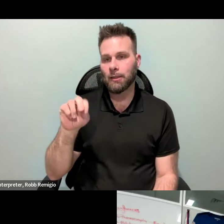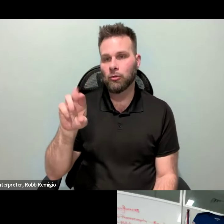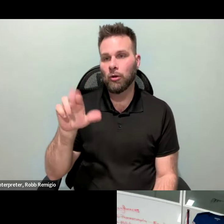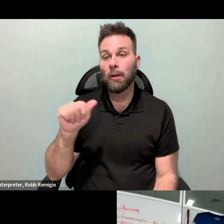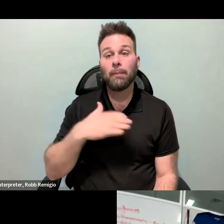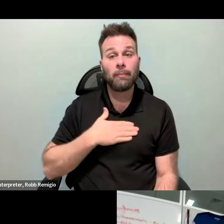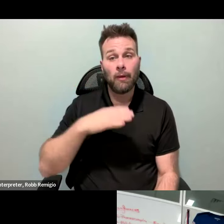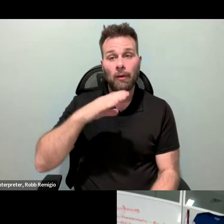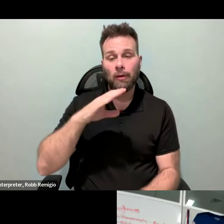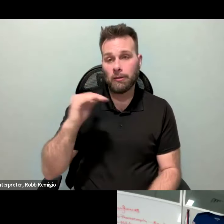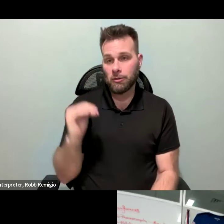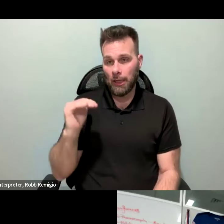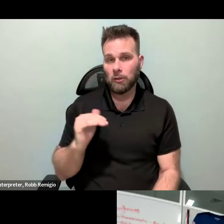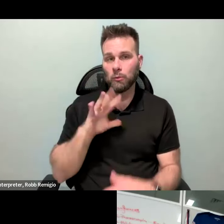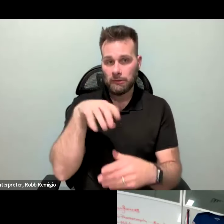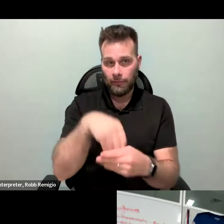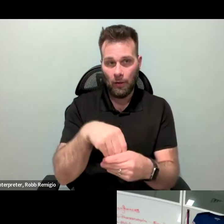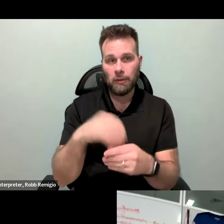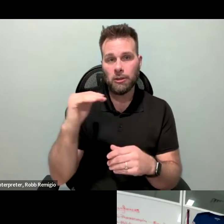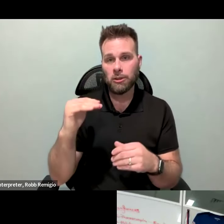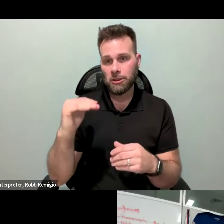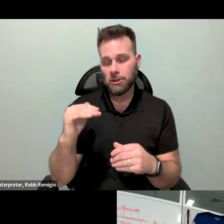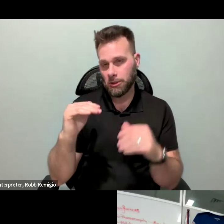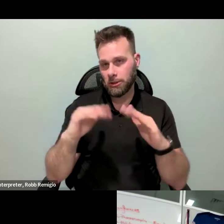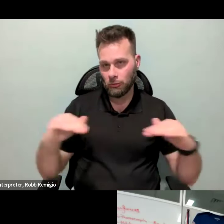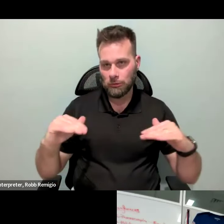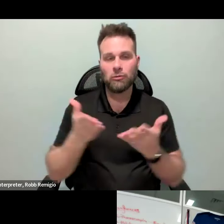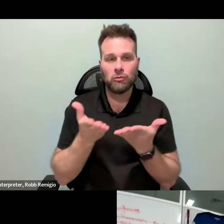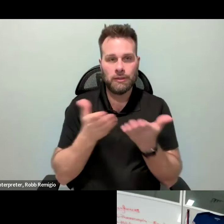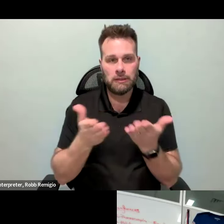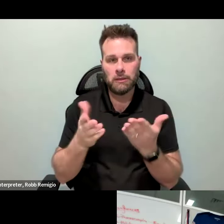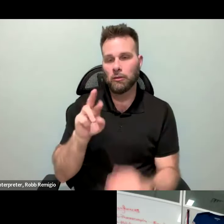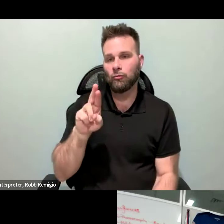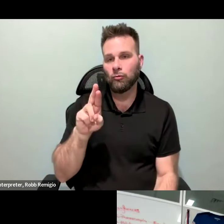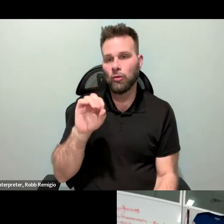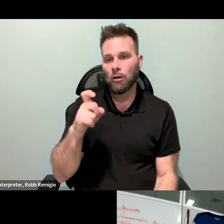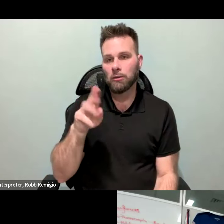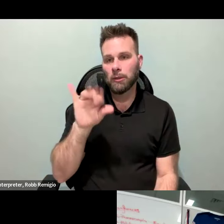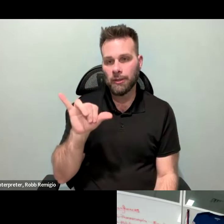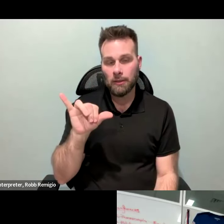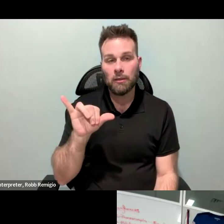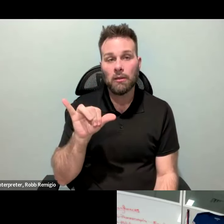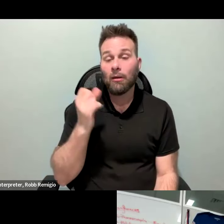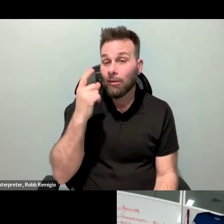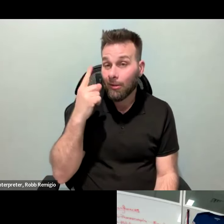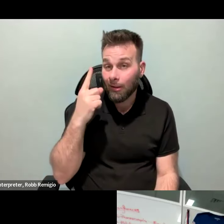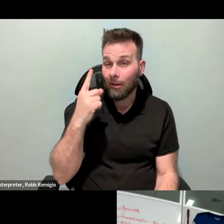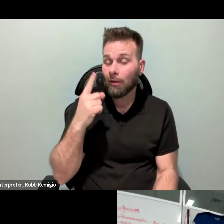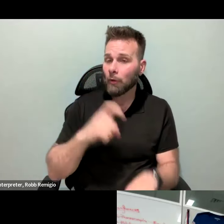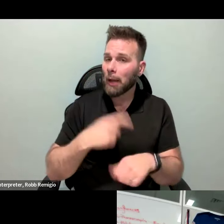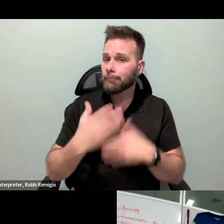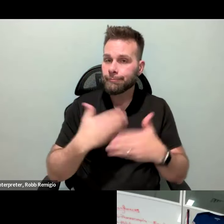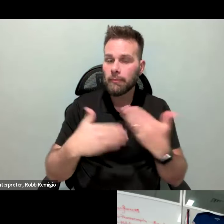children's services in Roxbury, but after a while they say that the insurance doesn't